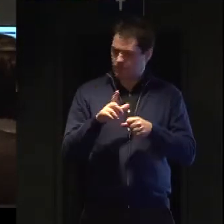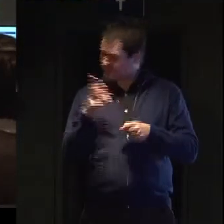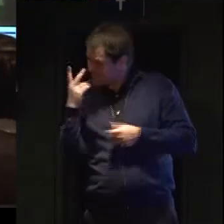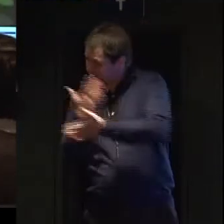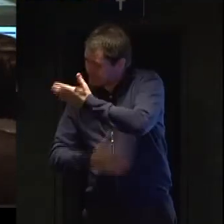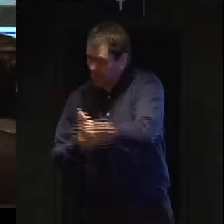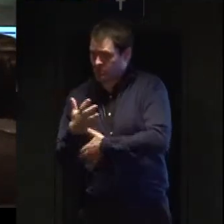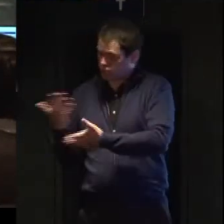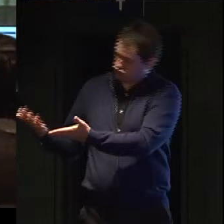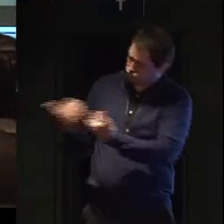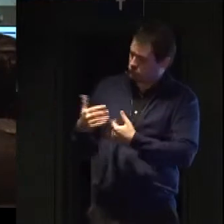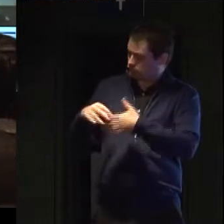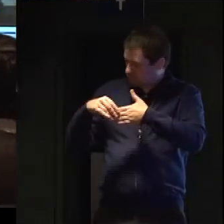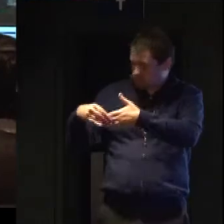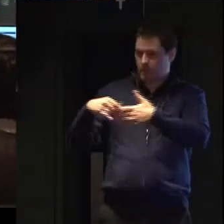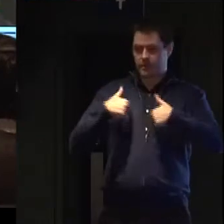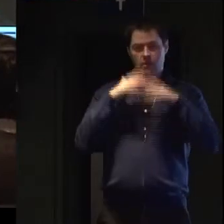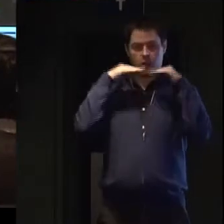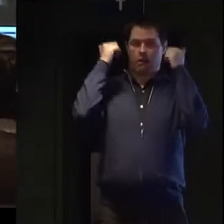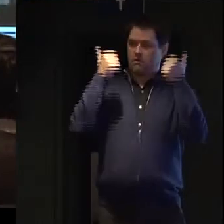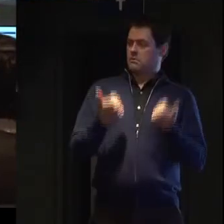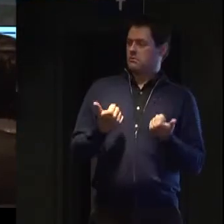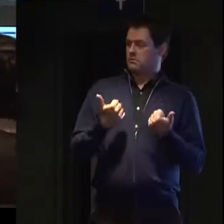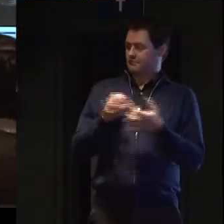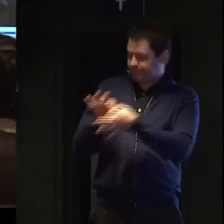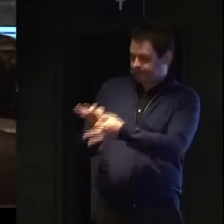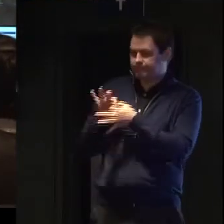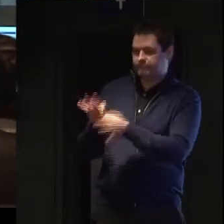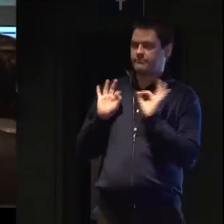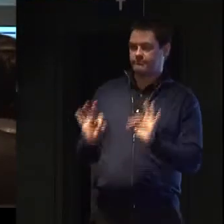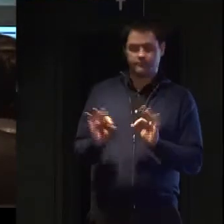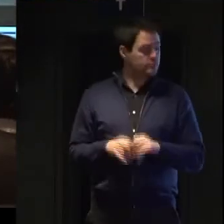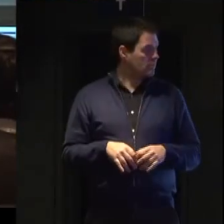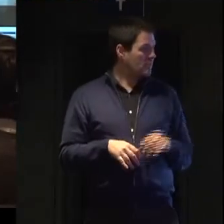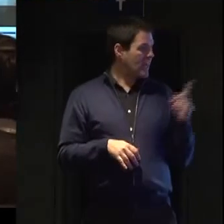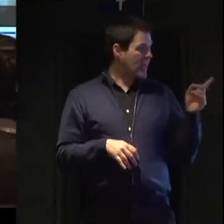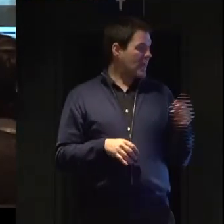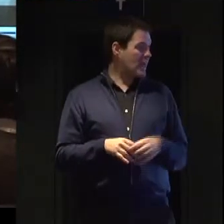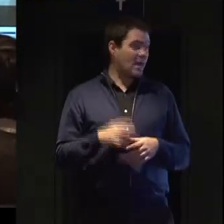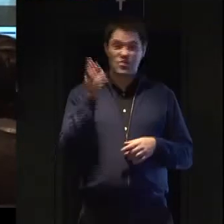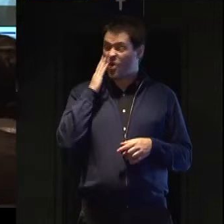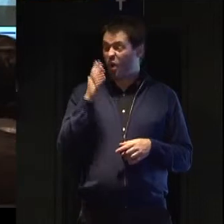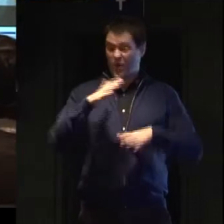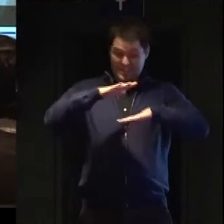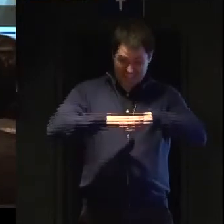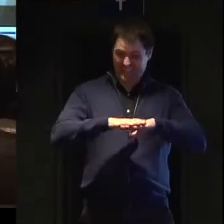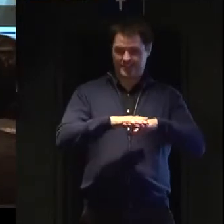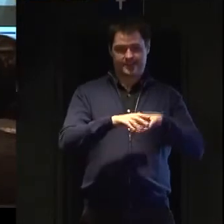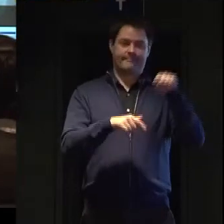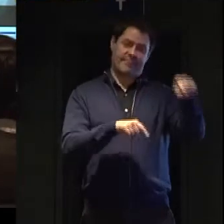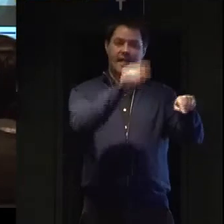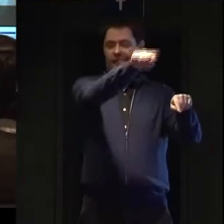disabled supporter's enjoyment of a fixture is met. We can't always move seating areas, we can't